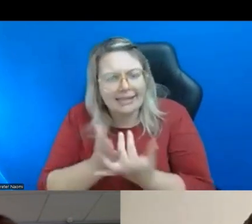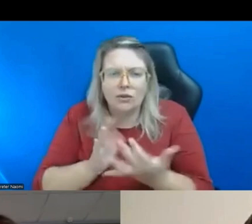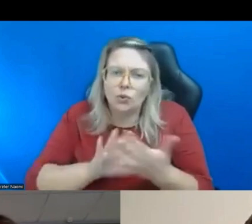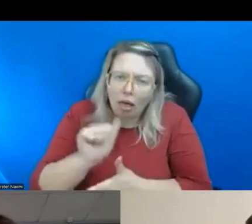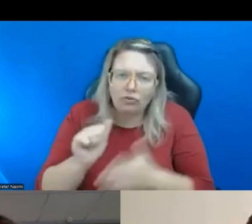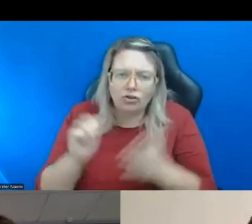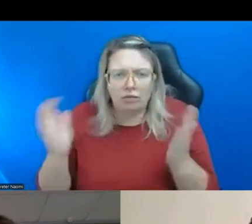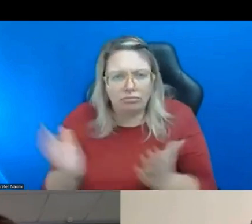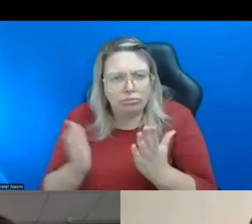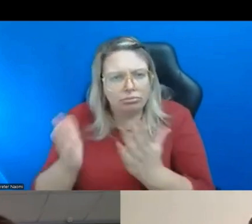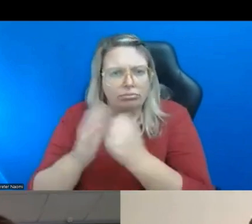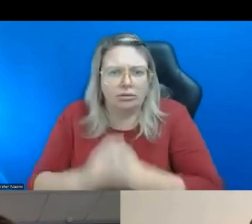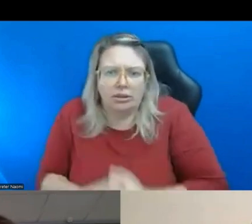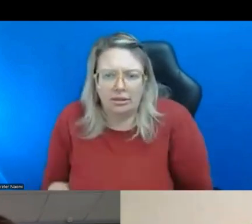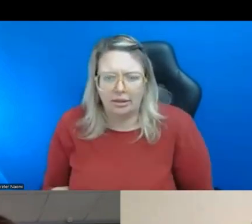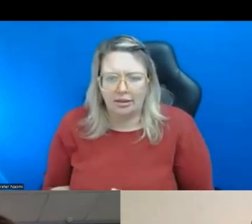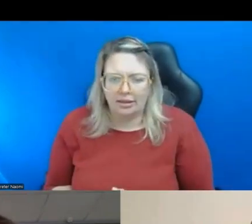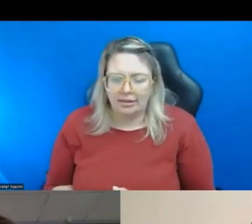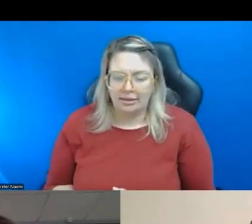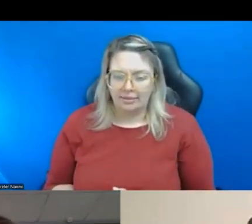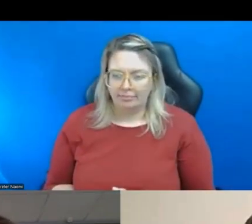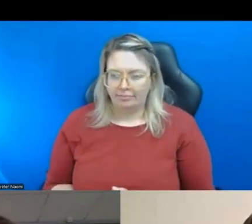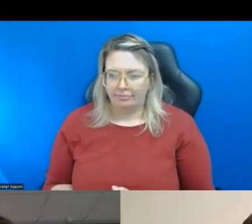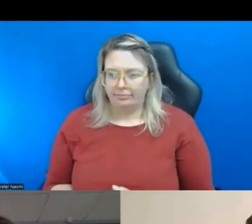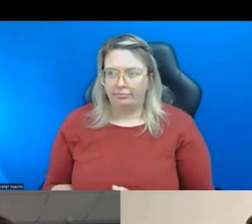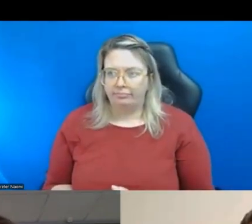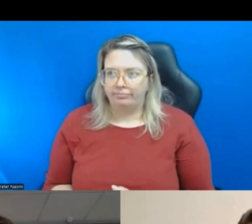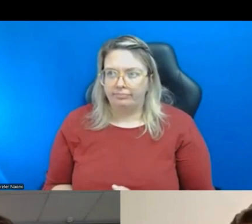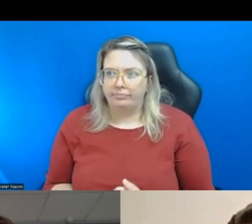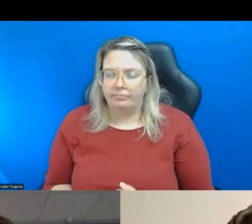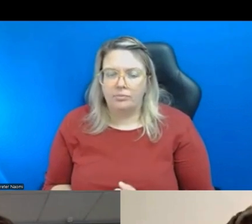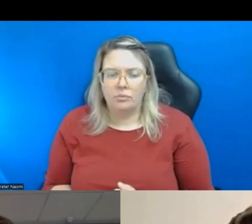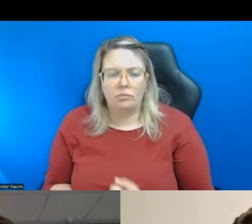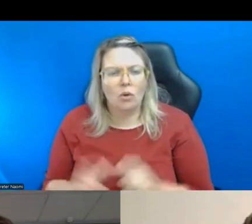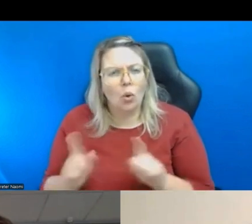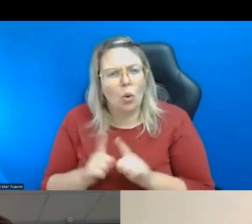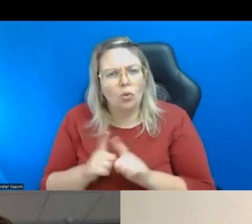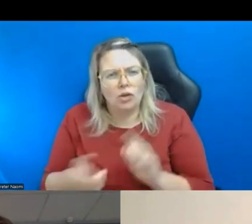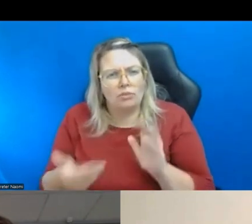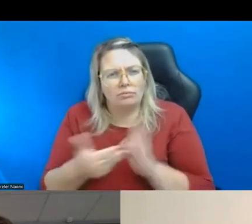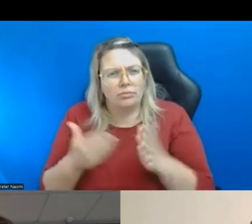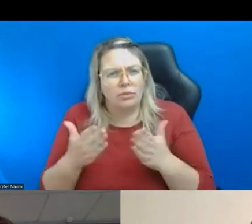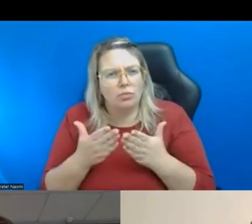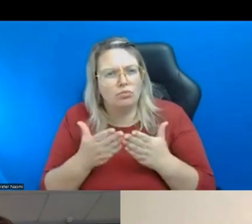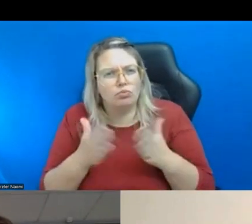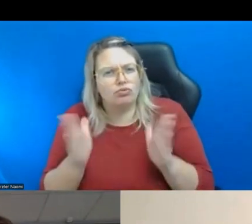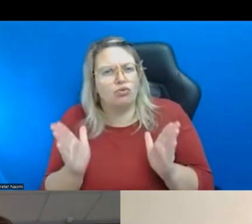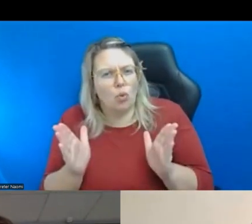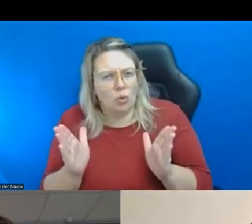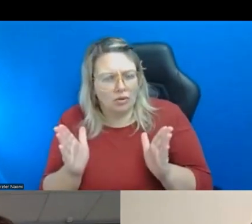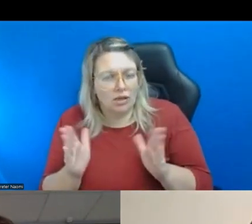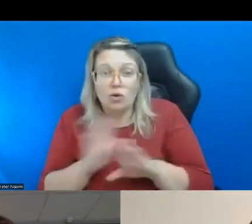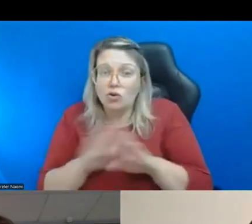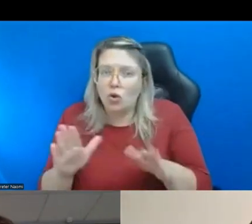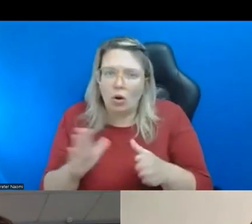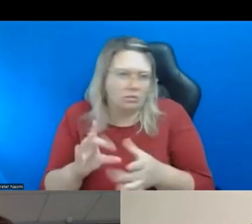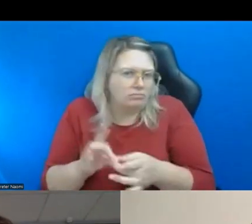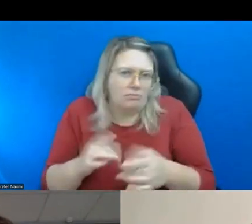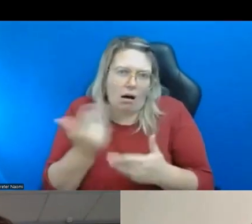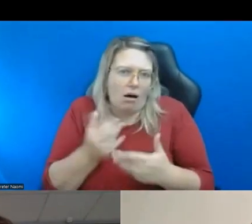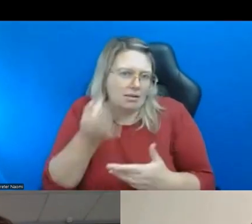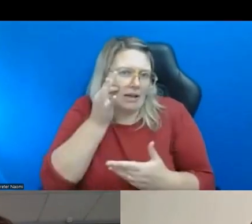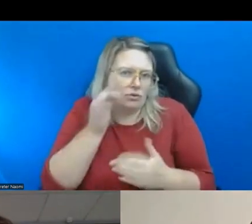Yeah, and just more broader than that as well. And again, not one directly for the Arts Council, but maybe just worth being aware